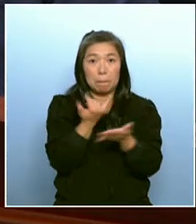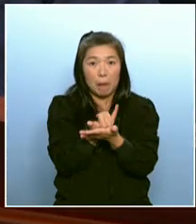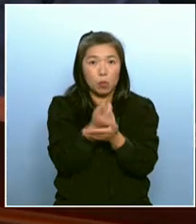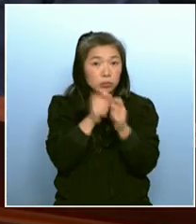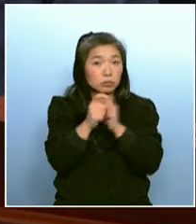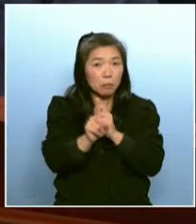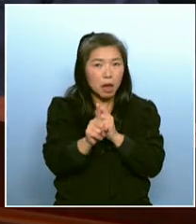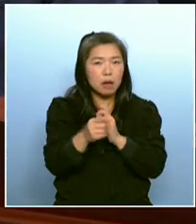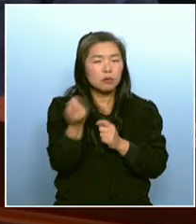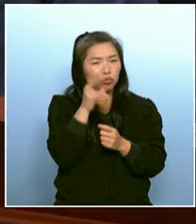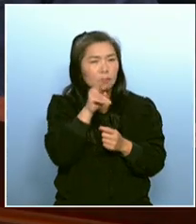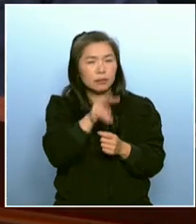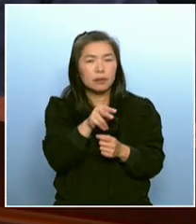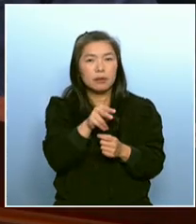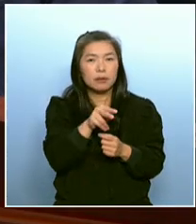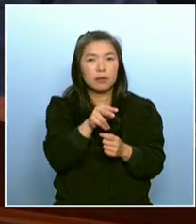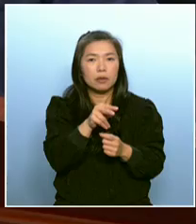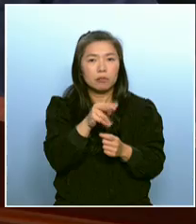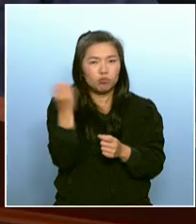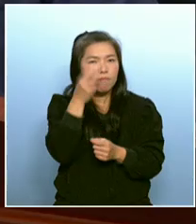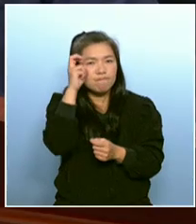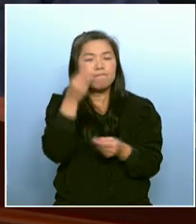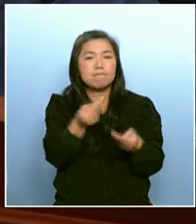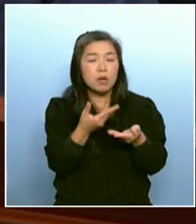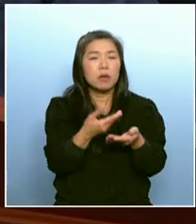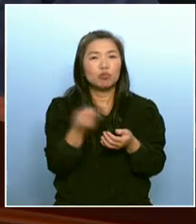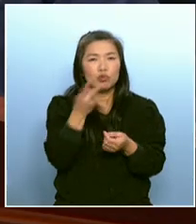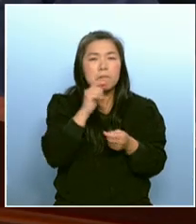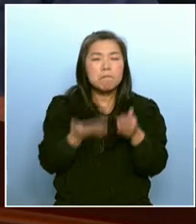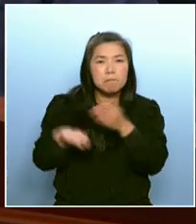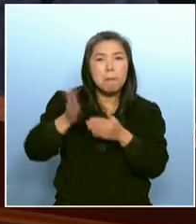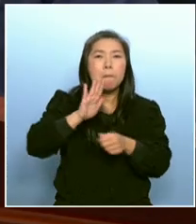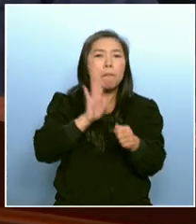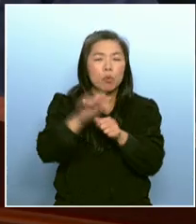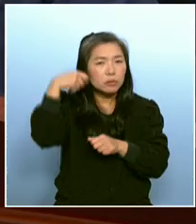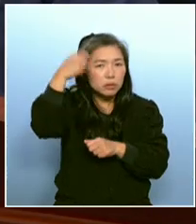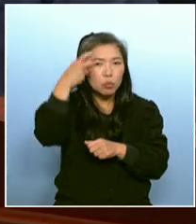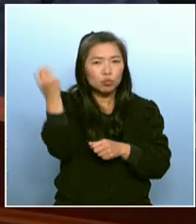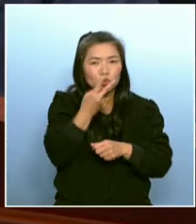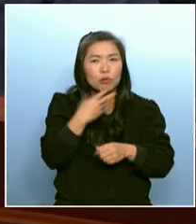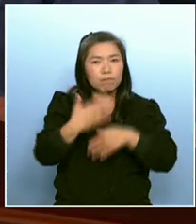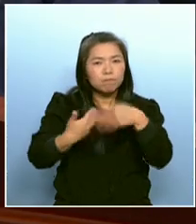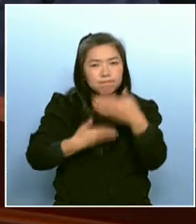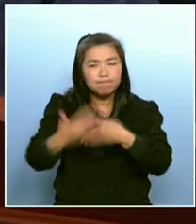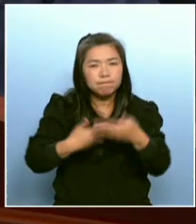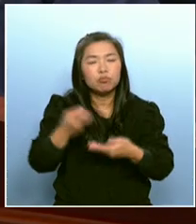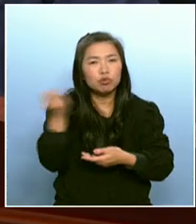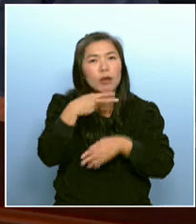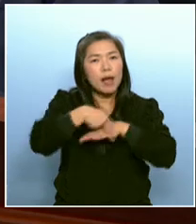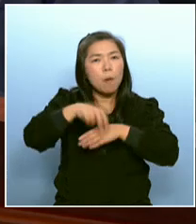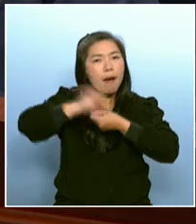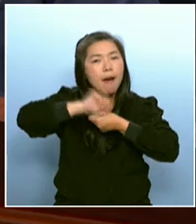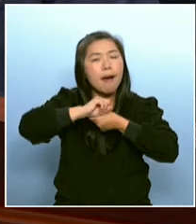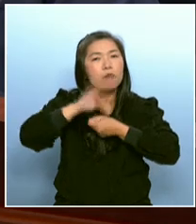would allow us to learn more about the findings of these 3 studies so that we can